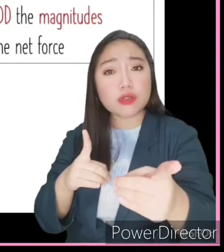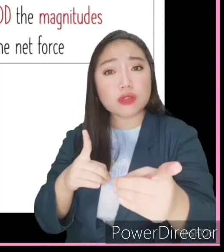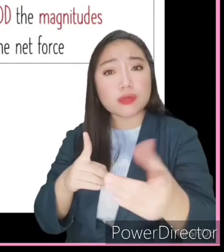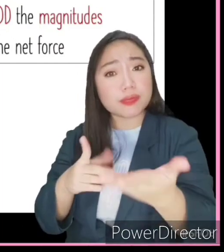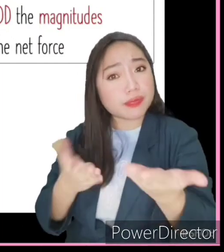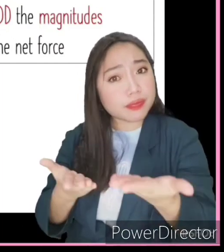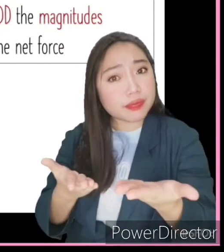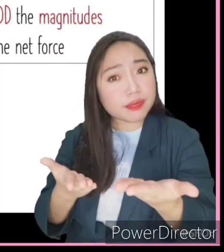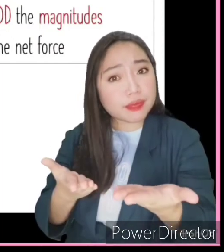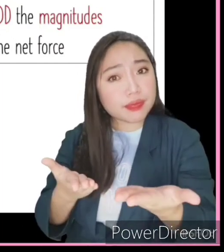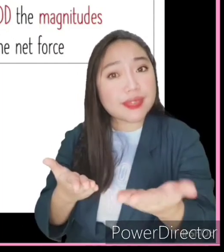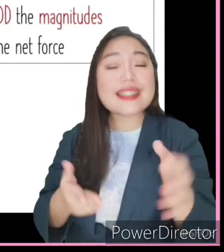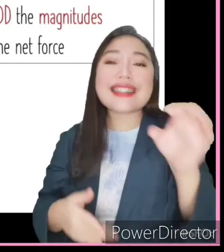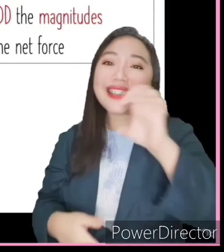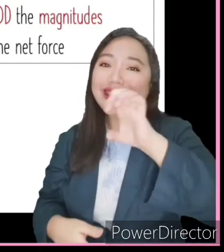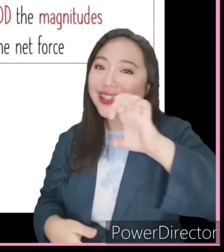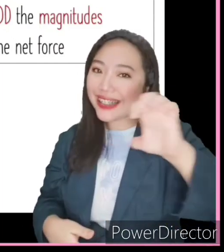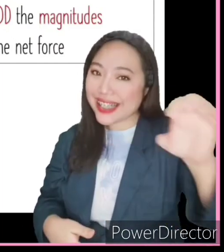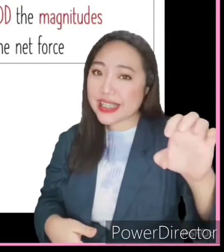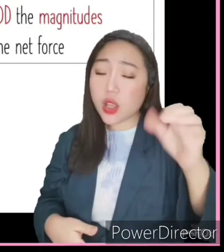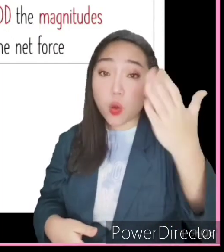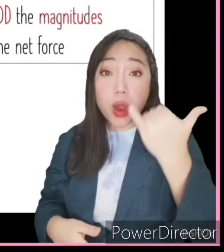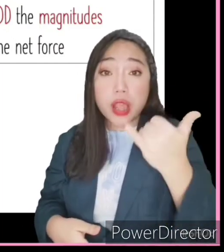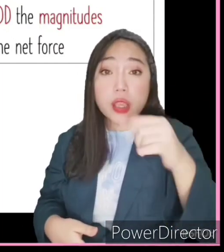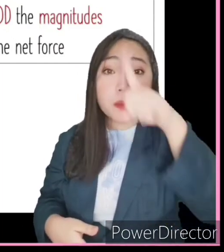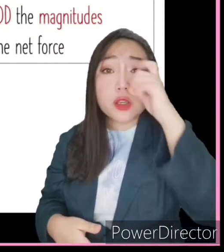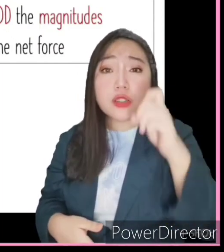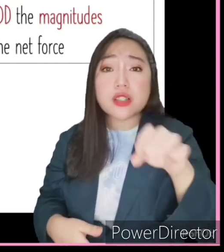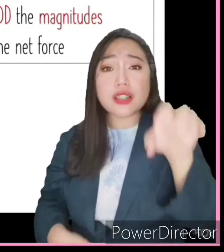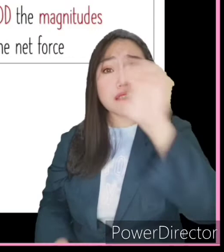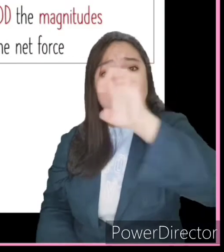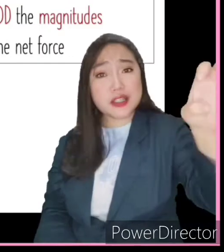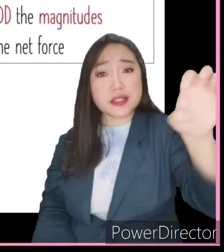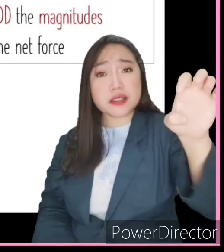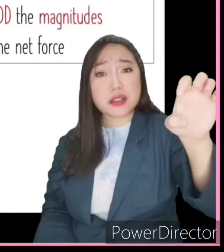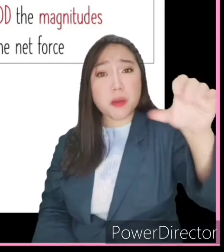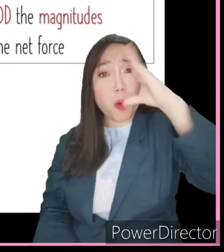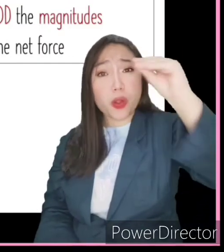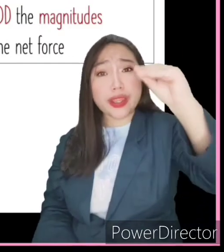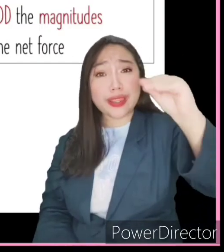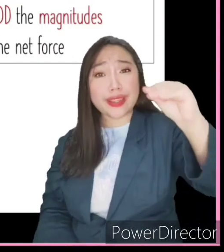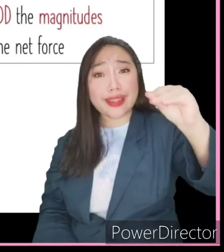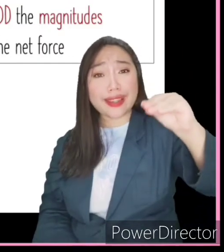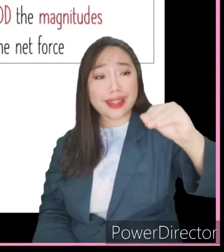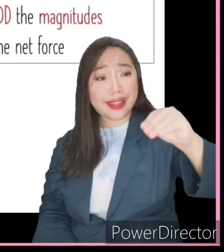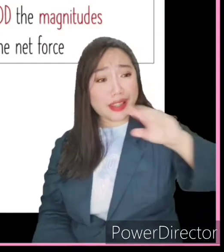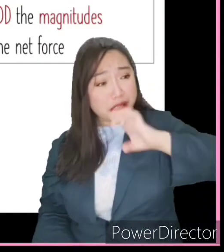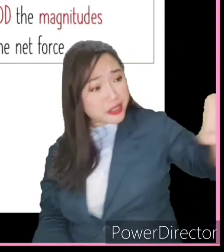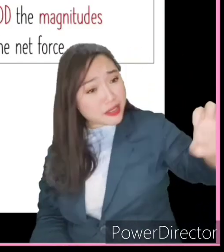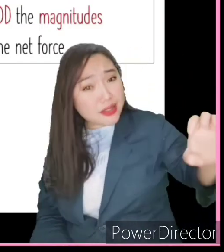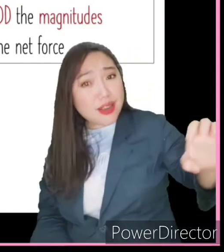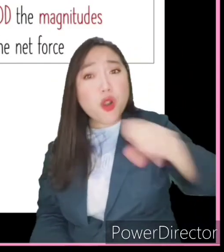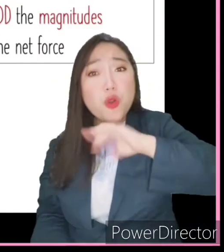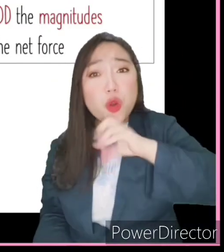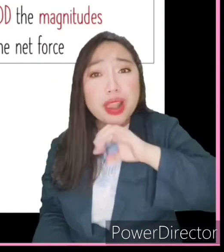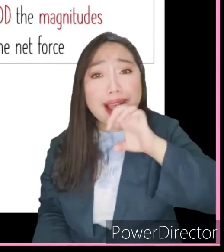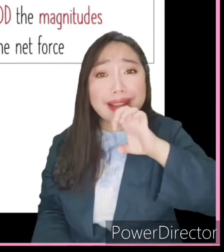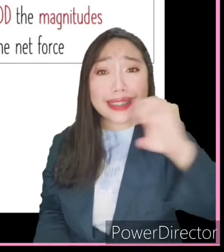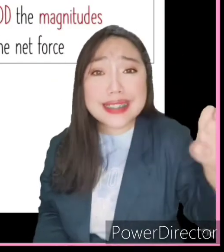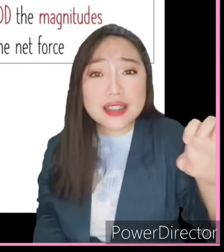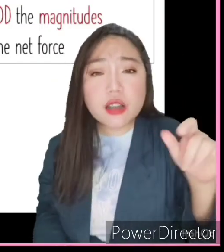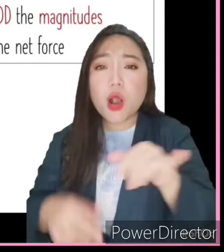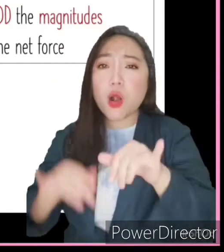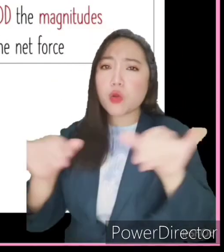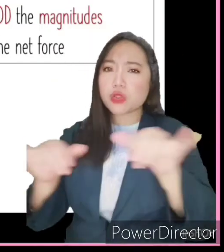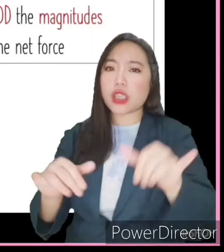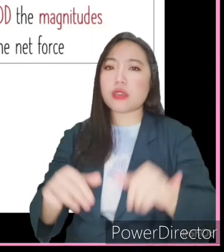direction? Where? It's going to the right or going to the east. So the boy is going to